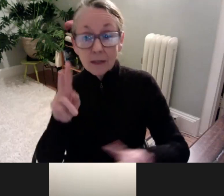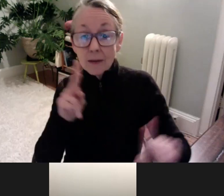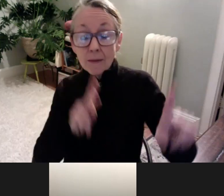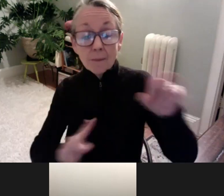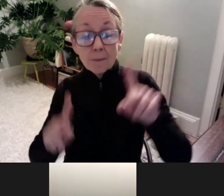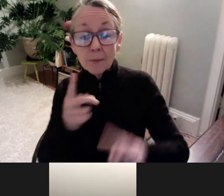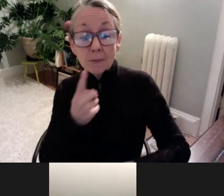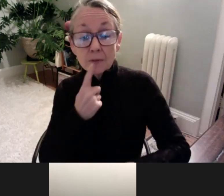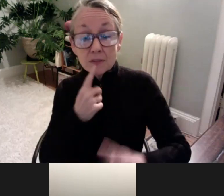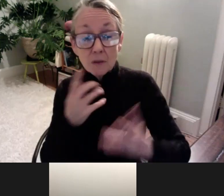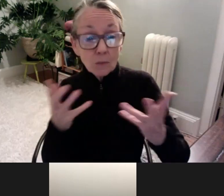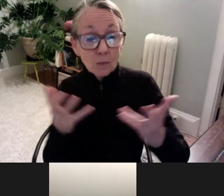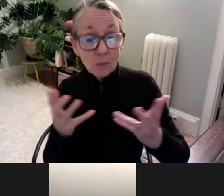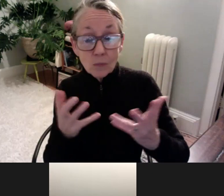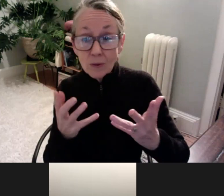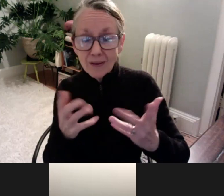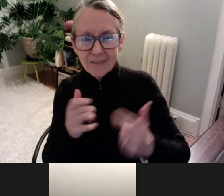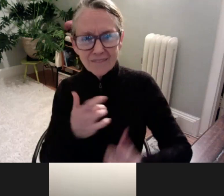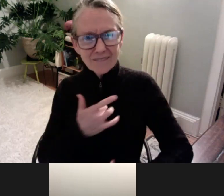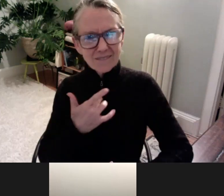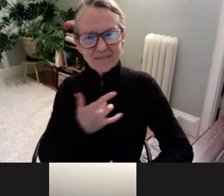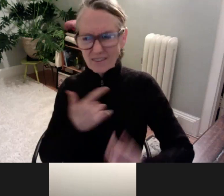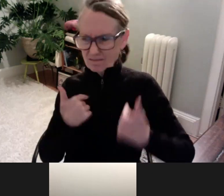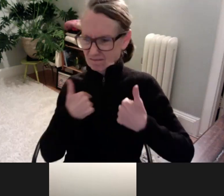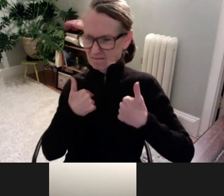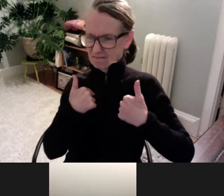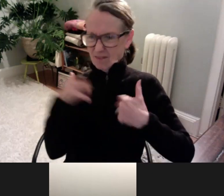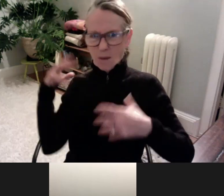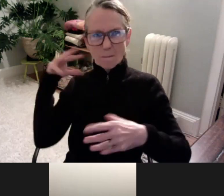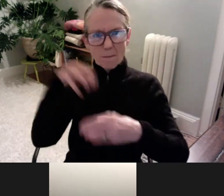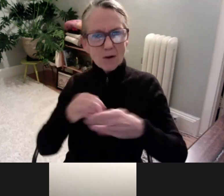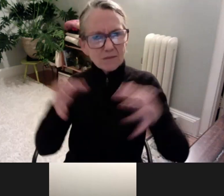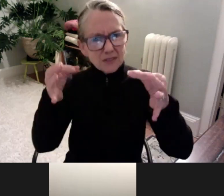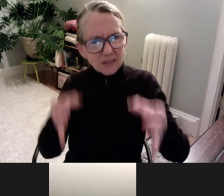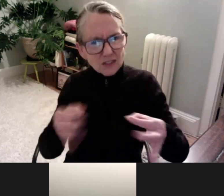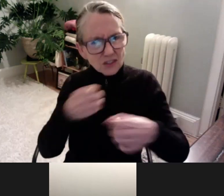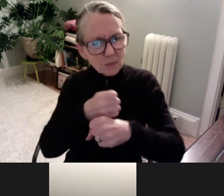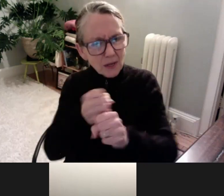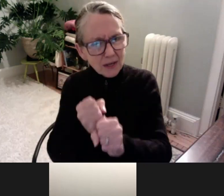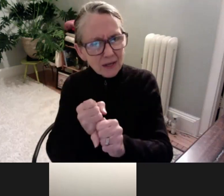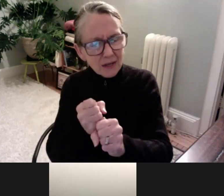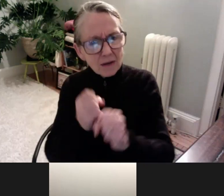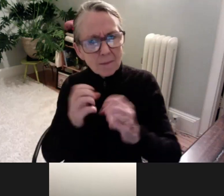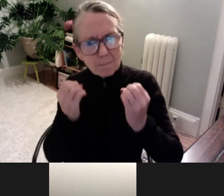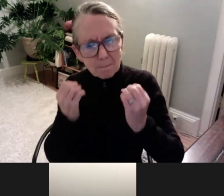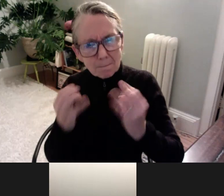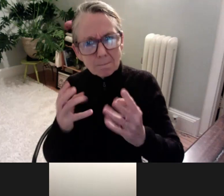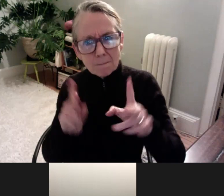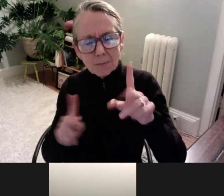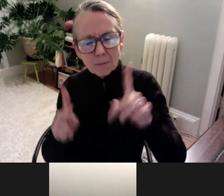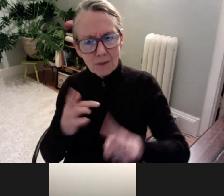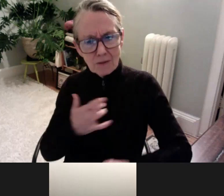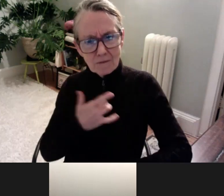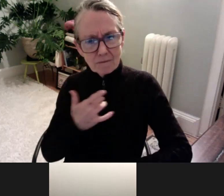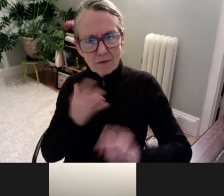expressed was that they were not feeling that they were part of the decision making, since a lot of them felt that there was